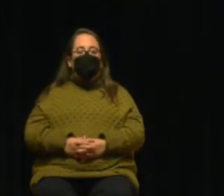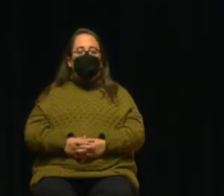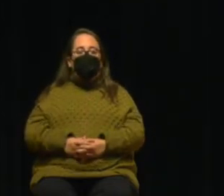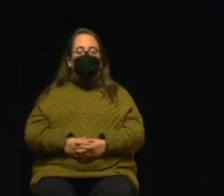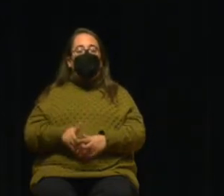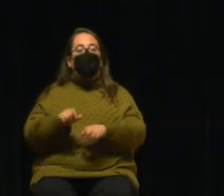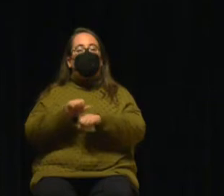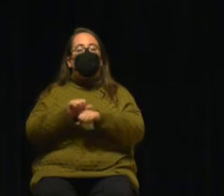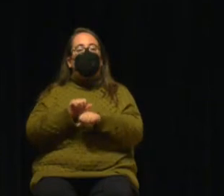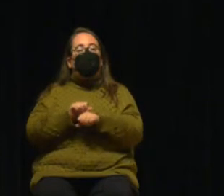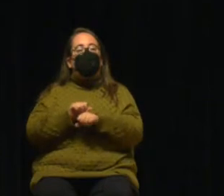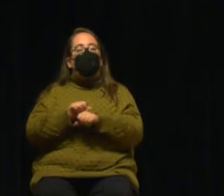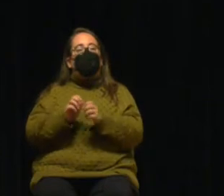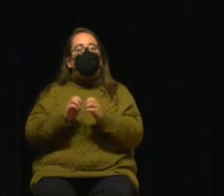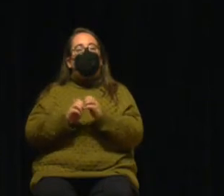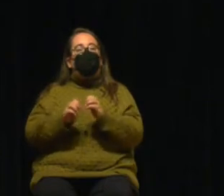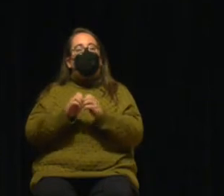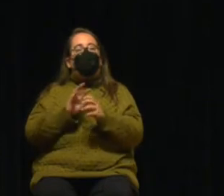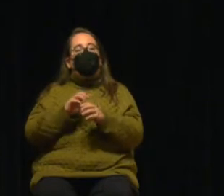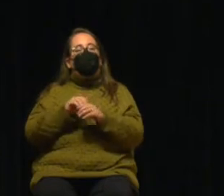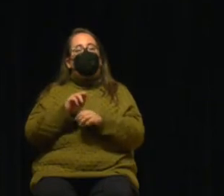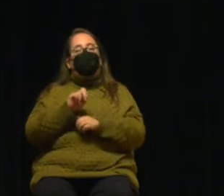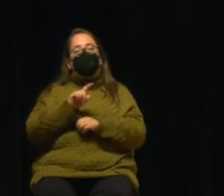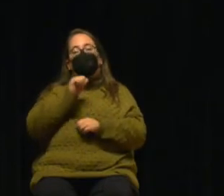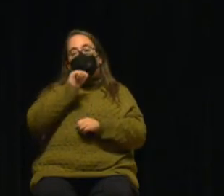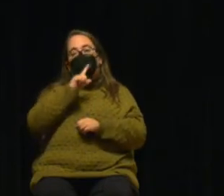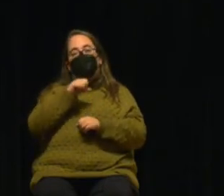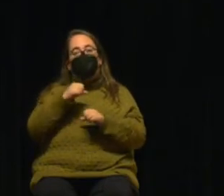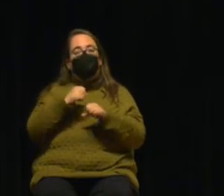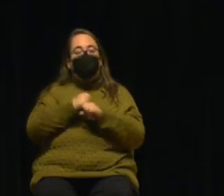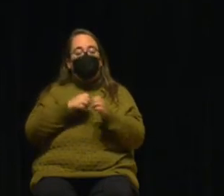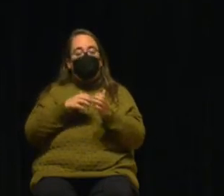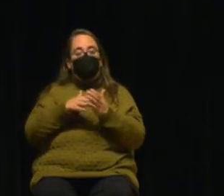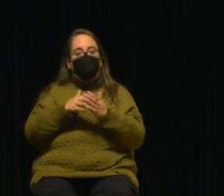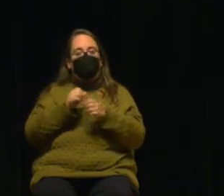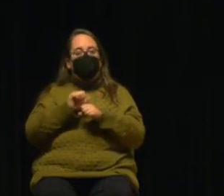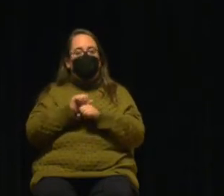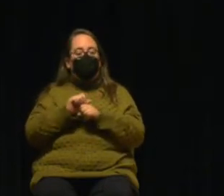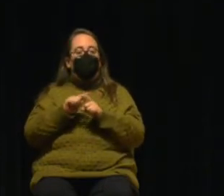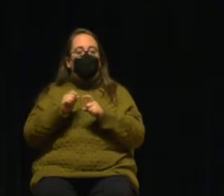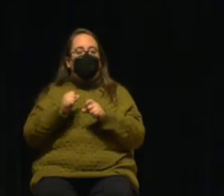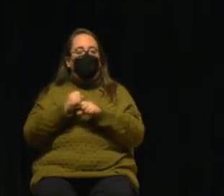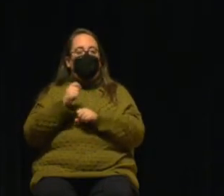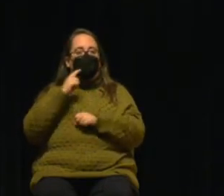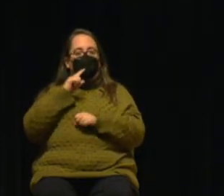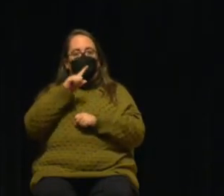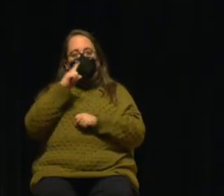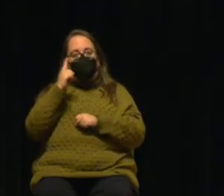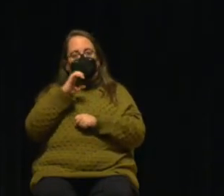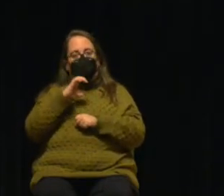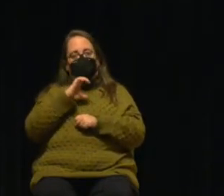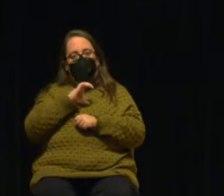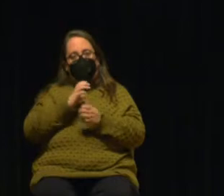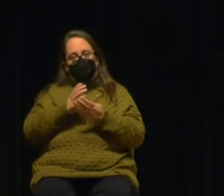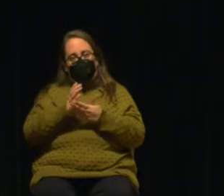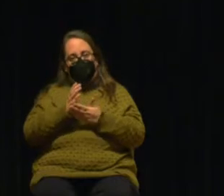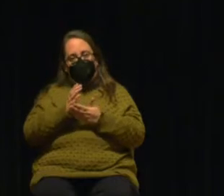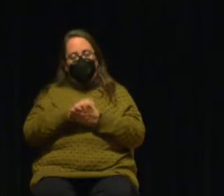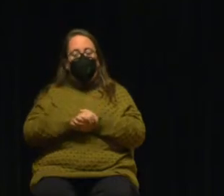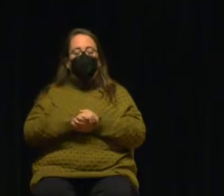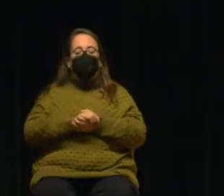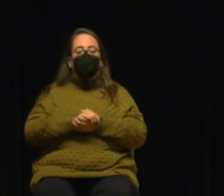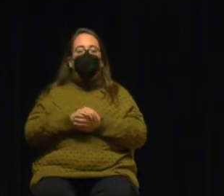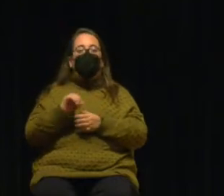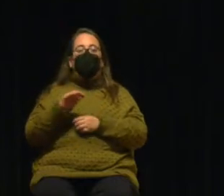also increasingly involved Still, not just in the fight against slavery, but the fight for Black citizenship rights. So